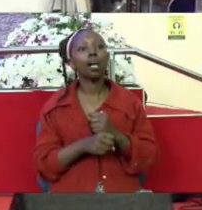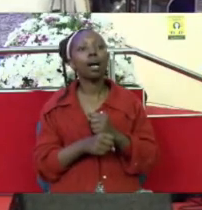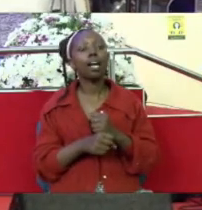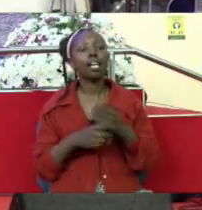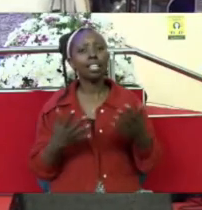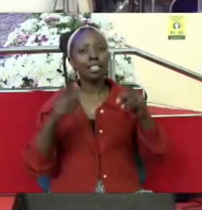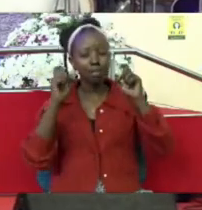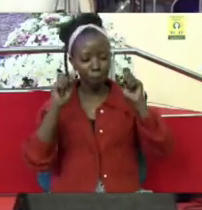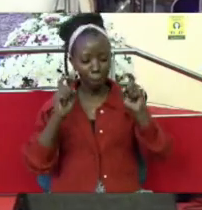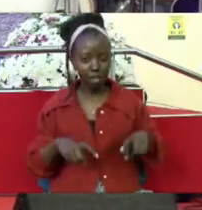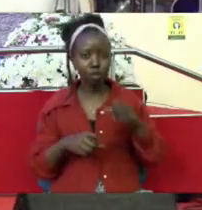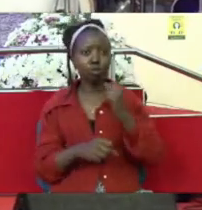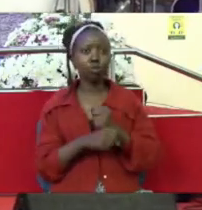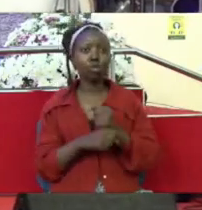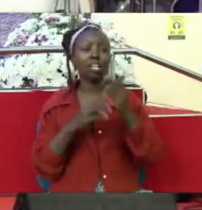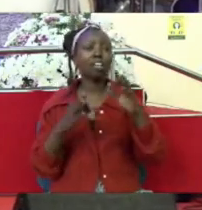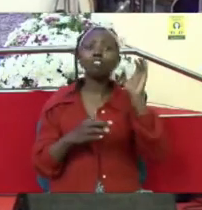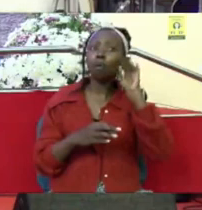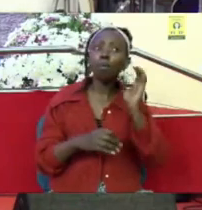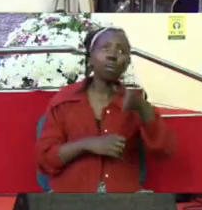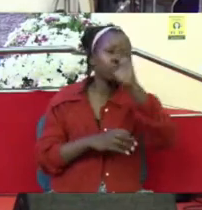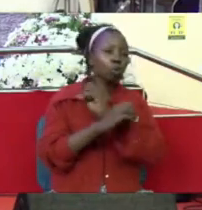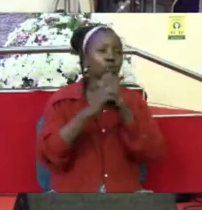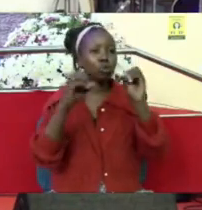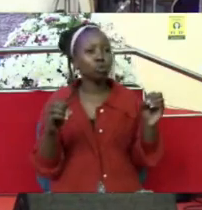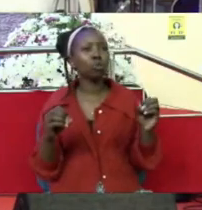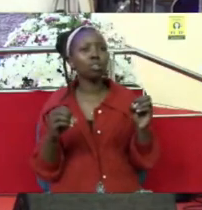non-negotiable. When you don't obey God,